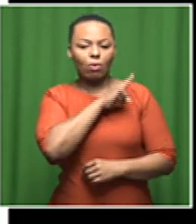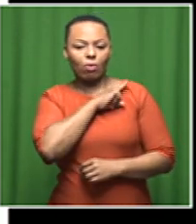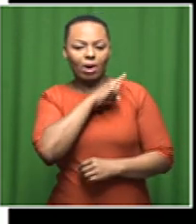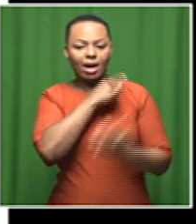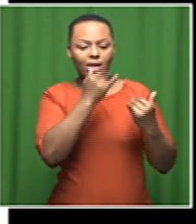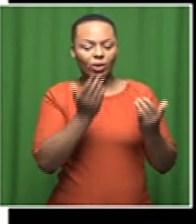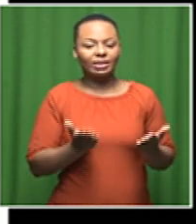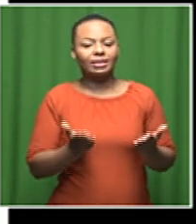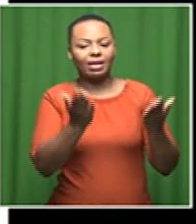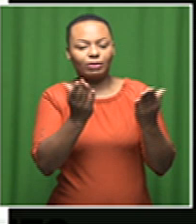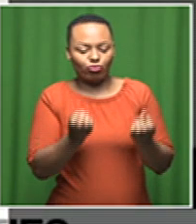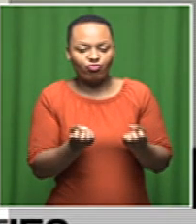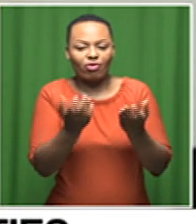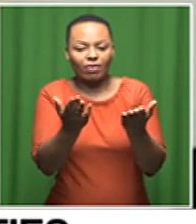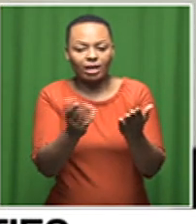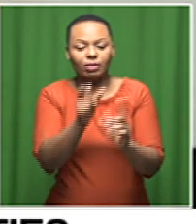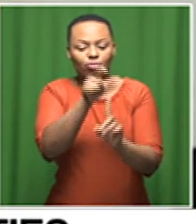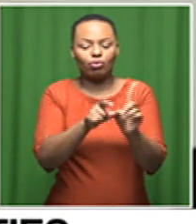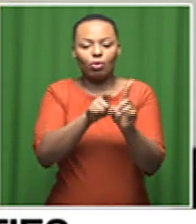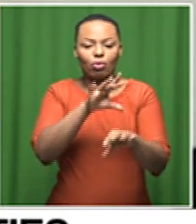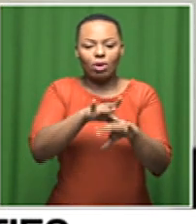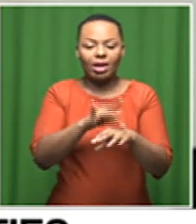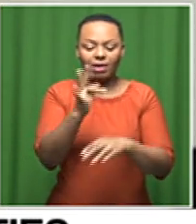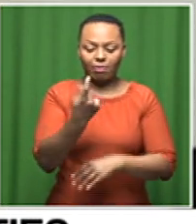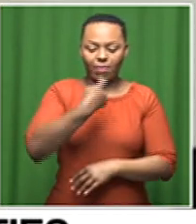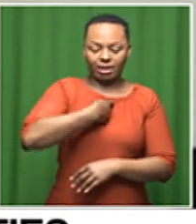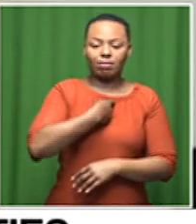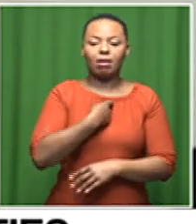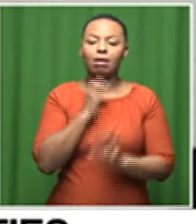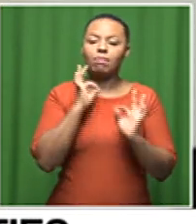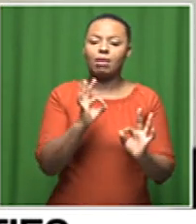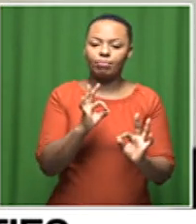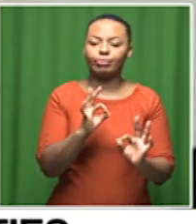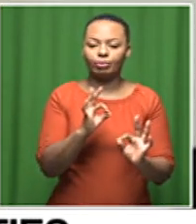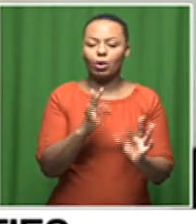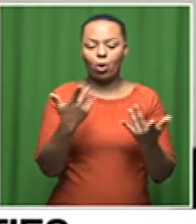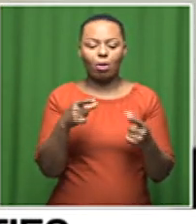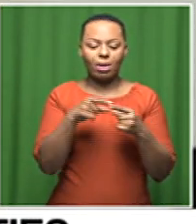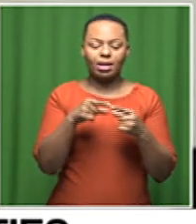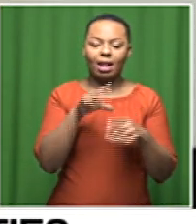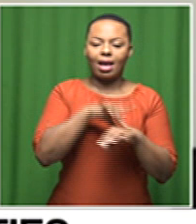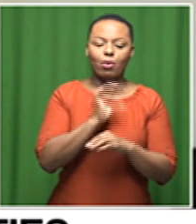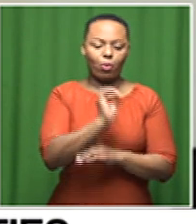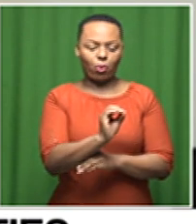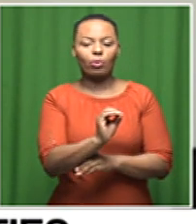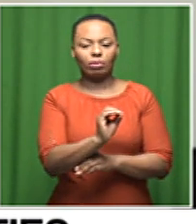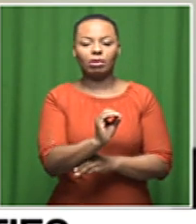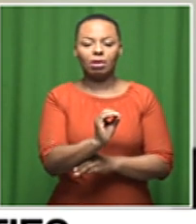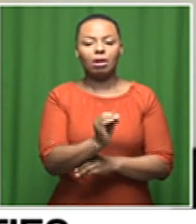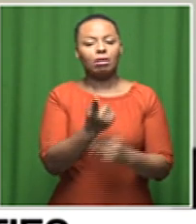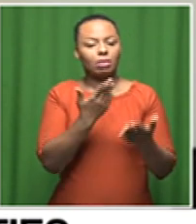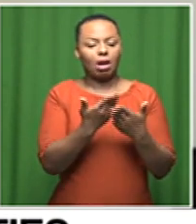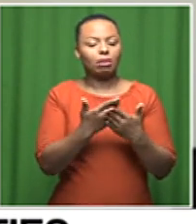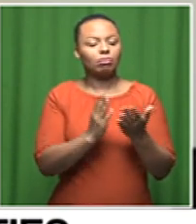provided when a person is able to pay. So it is very important for the rights to for every patient to